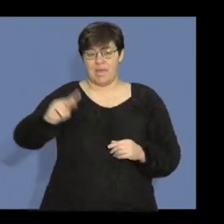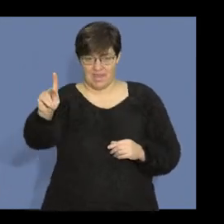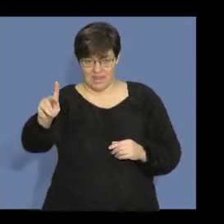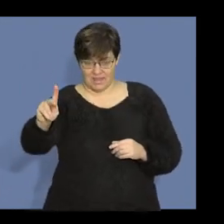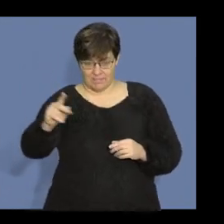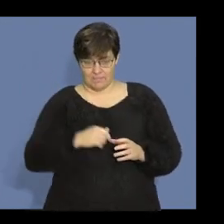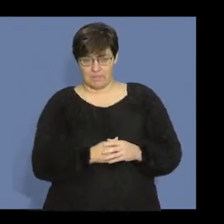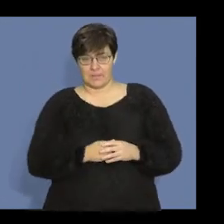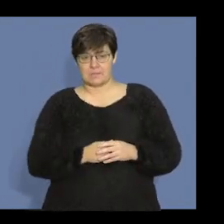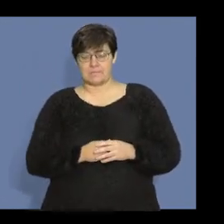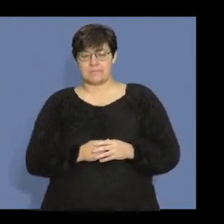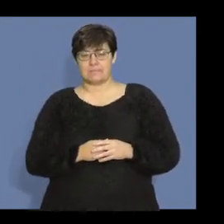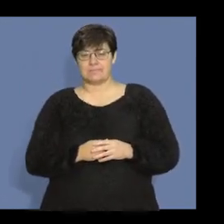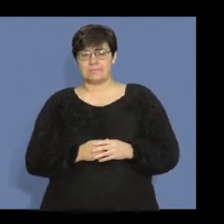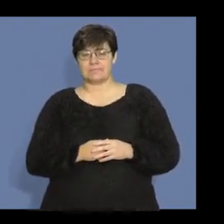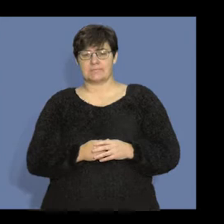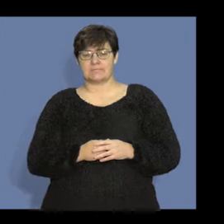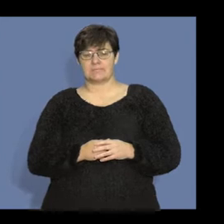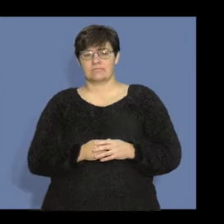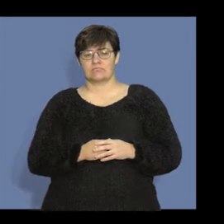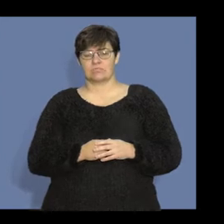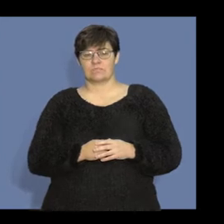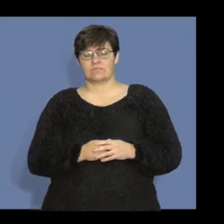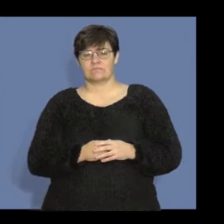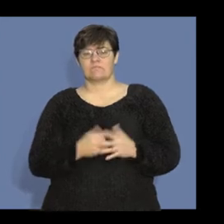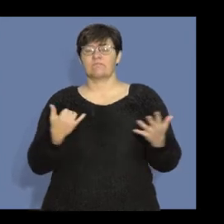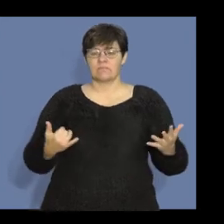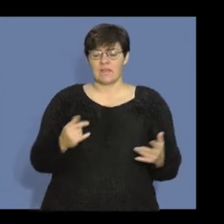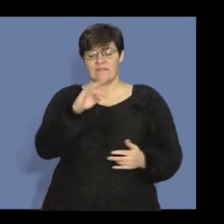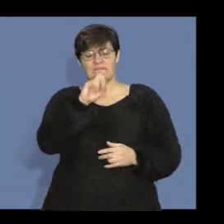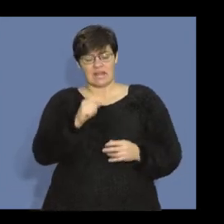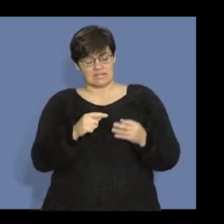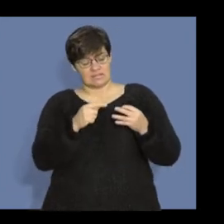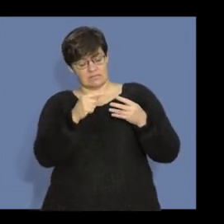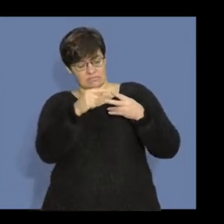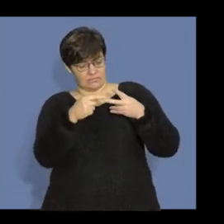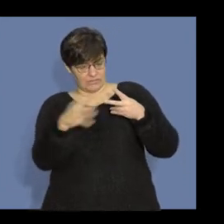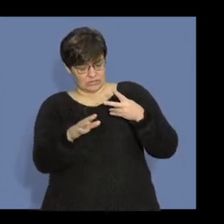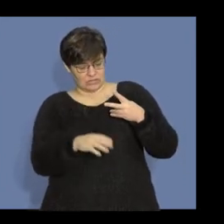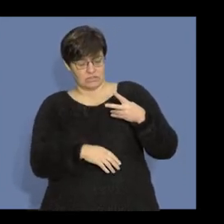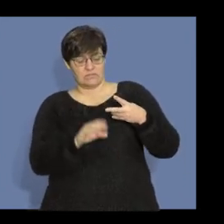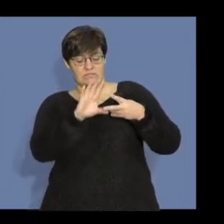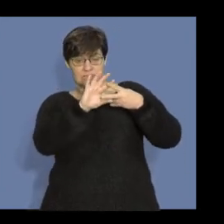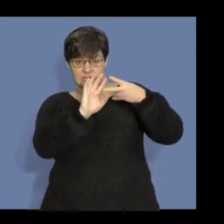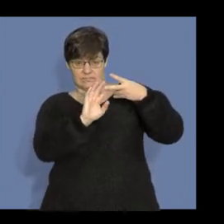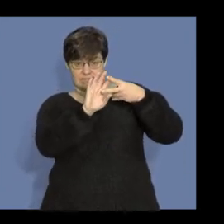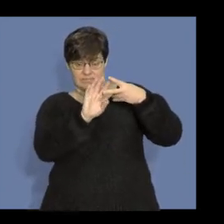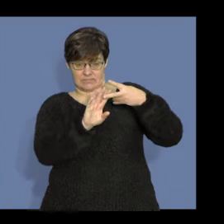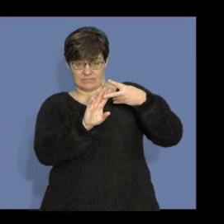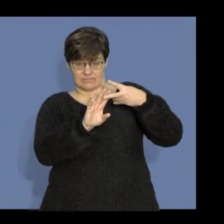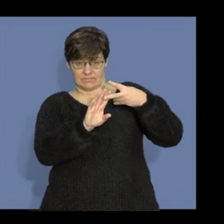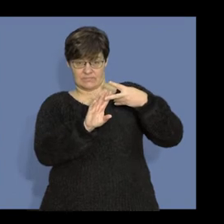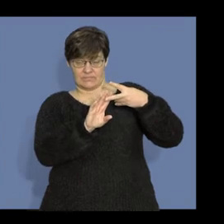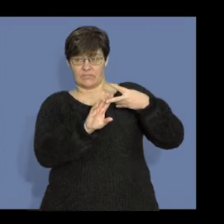we're bringing in a different component with regards to VAT. That means these two components, where we talk